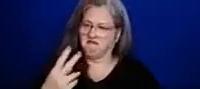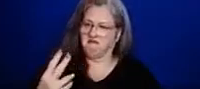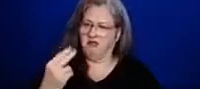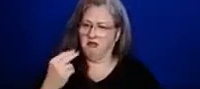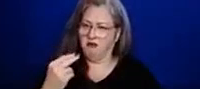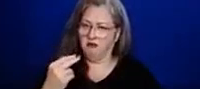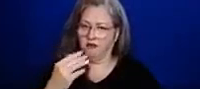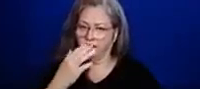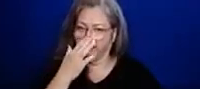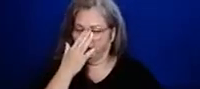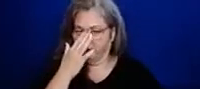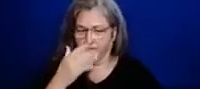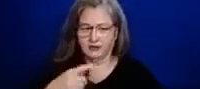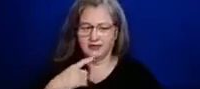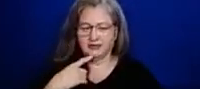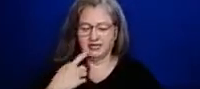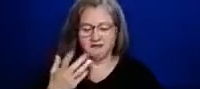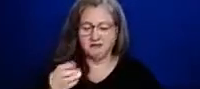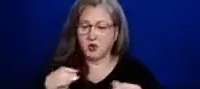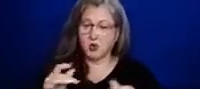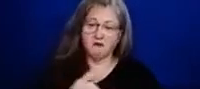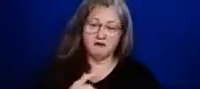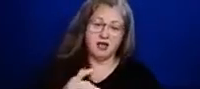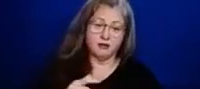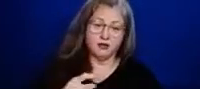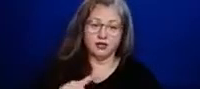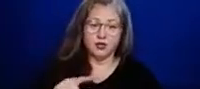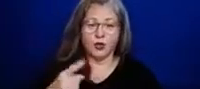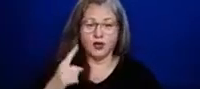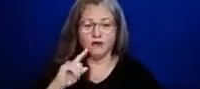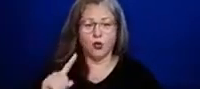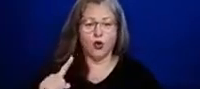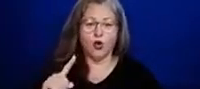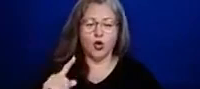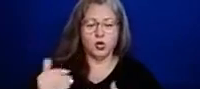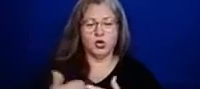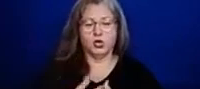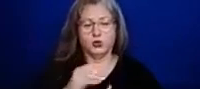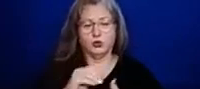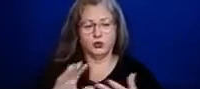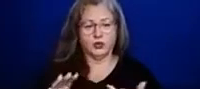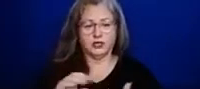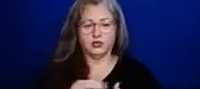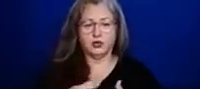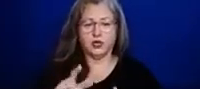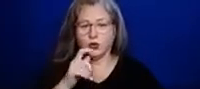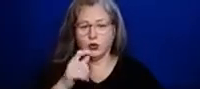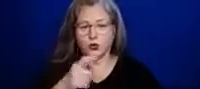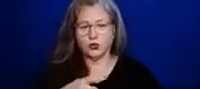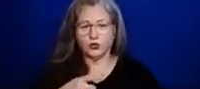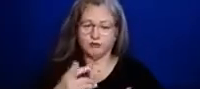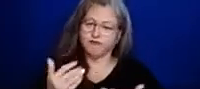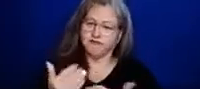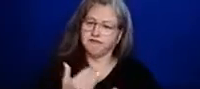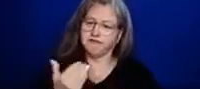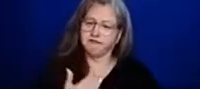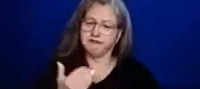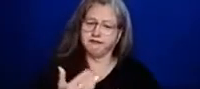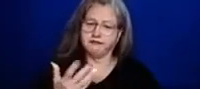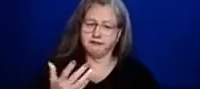no, there's no room for you. It's only for first students, no? Students that, you know, fresh